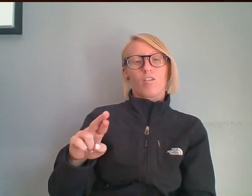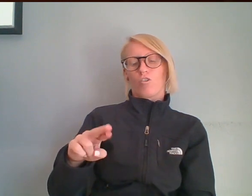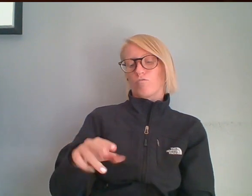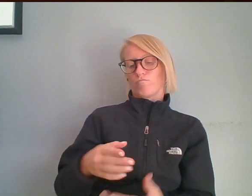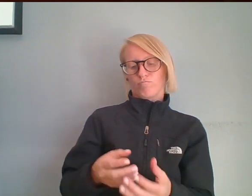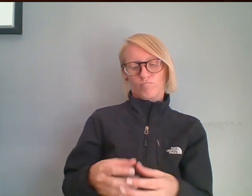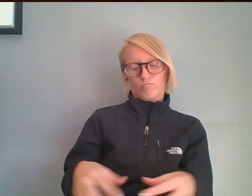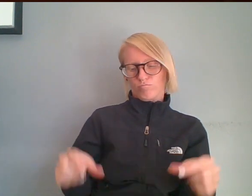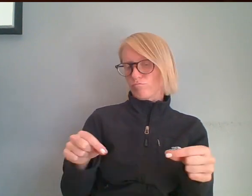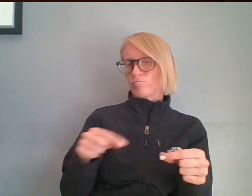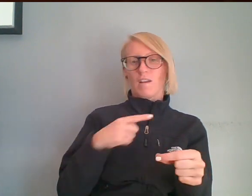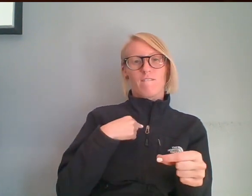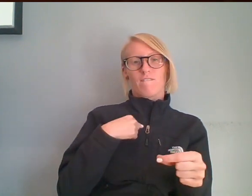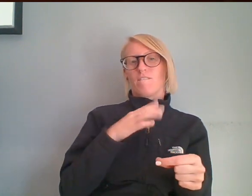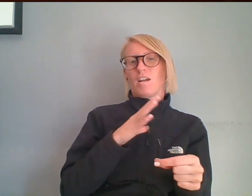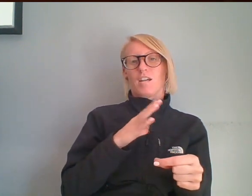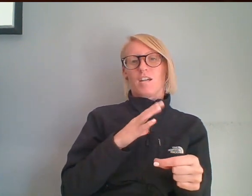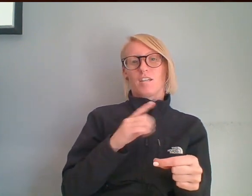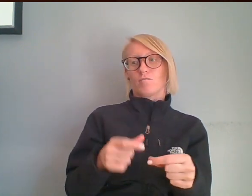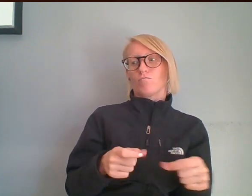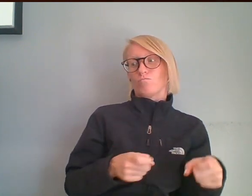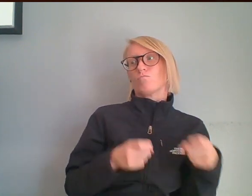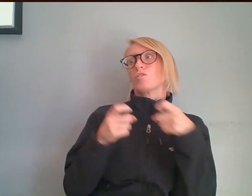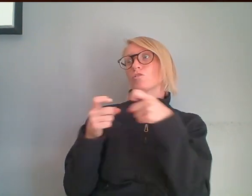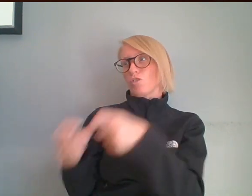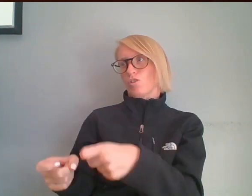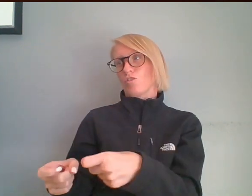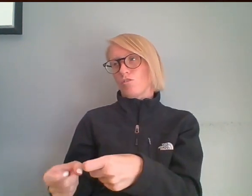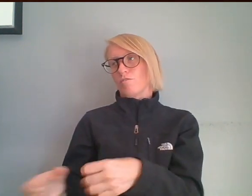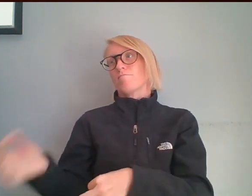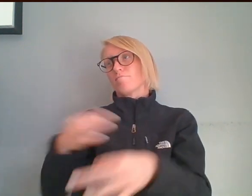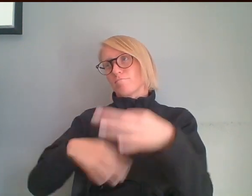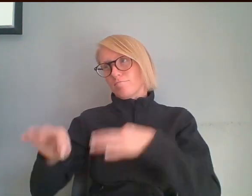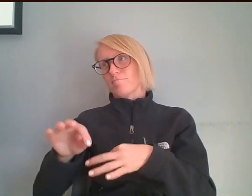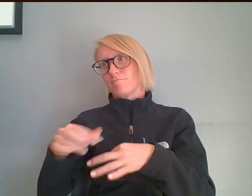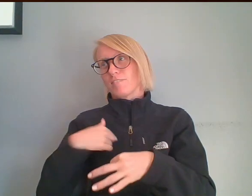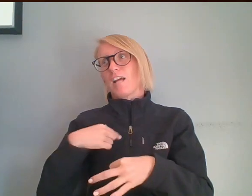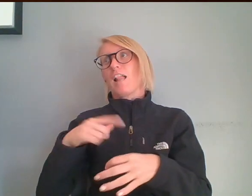Whatever's in the box is in the box. You can return it and get what you wanted later, okay?